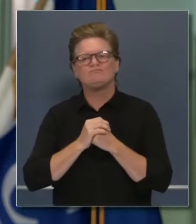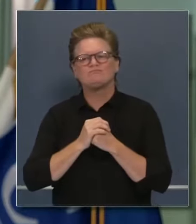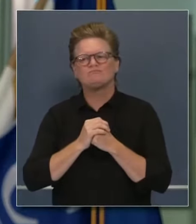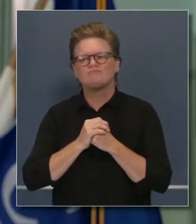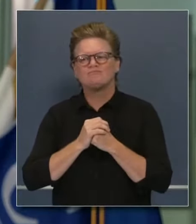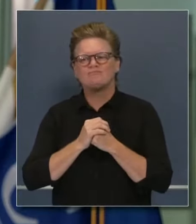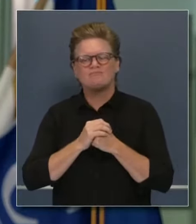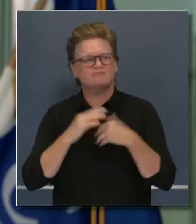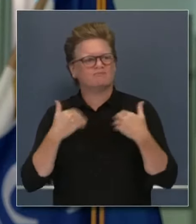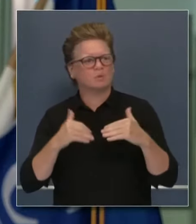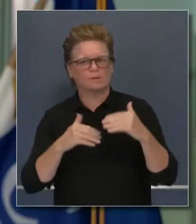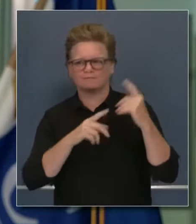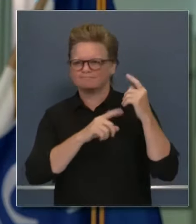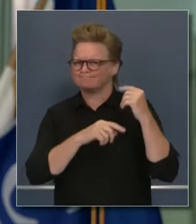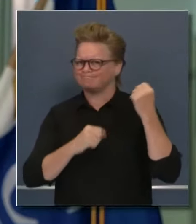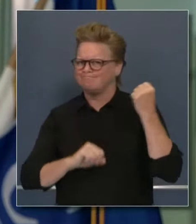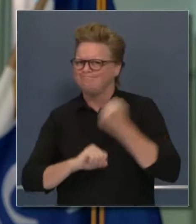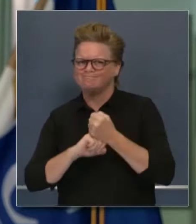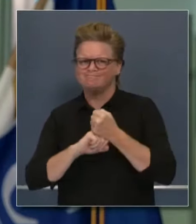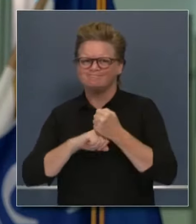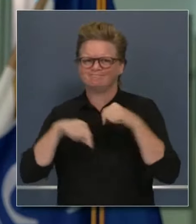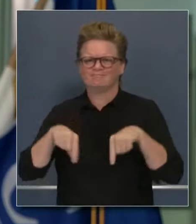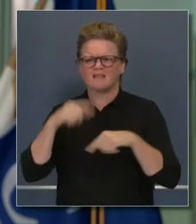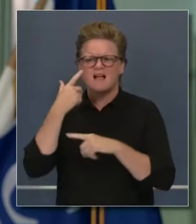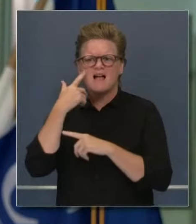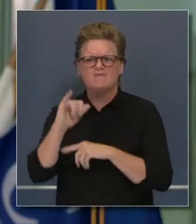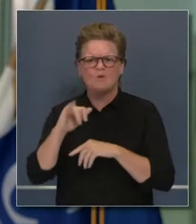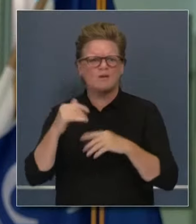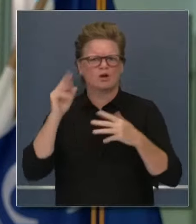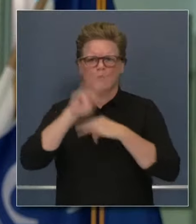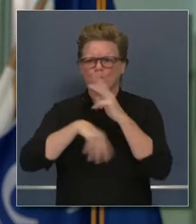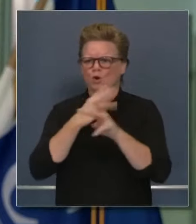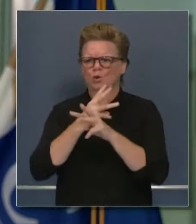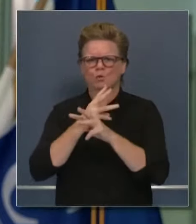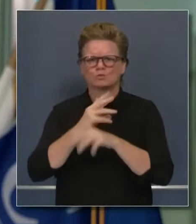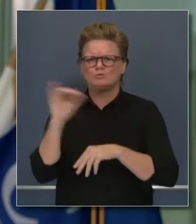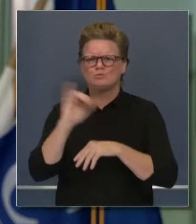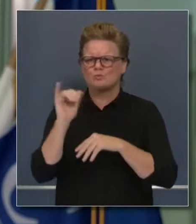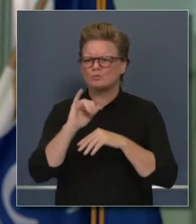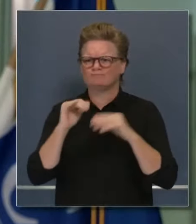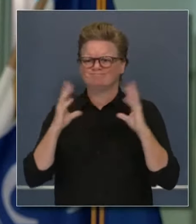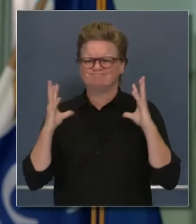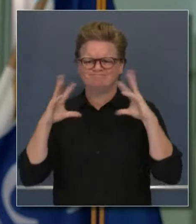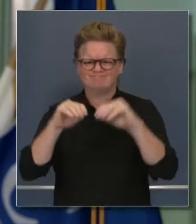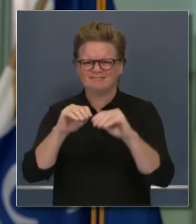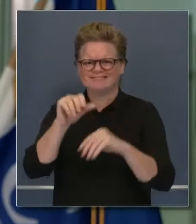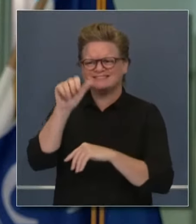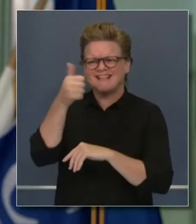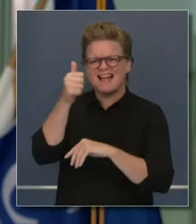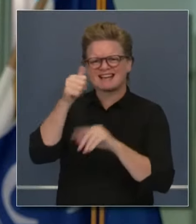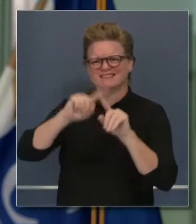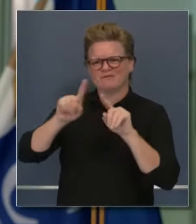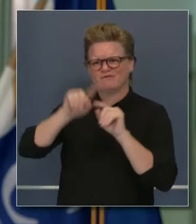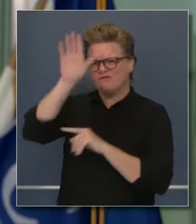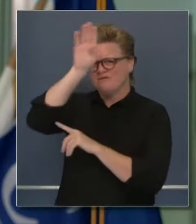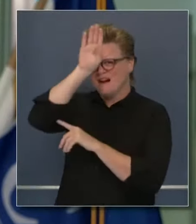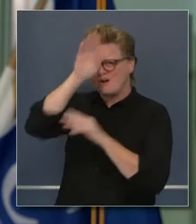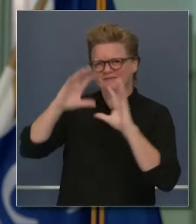extends throughout the state and around the rest of the world. We had 10 individual firefighters come from